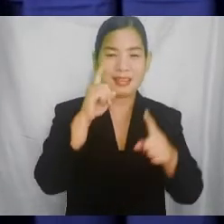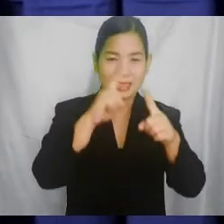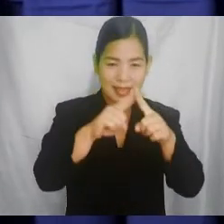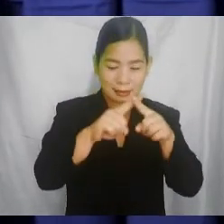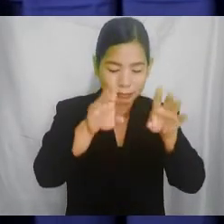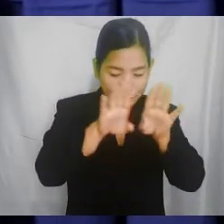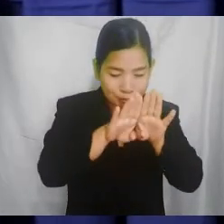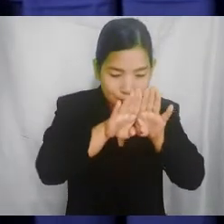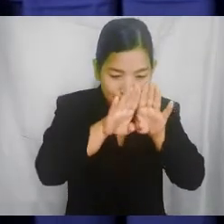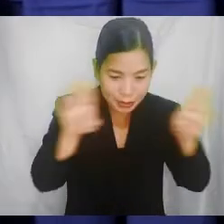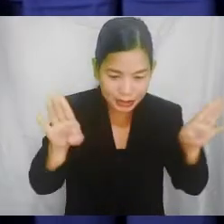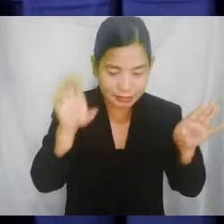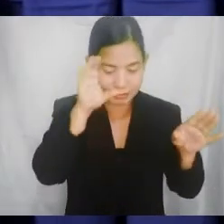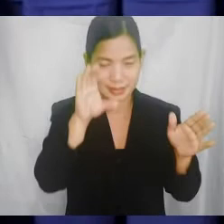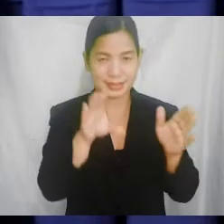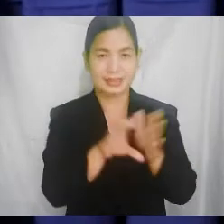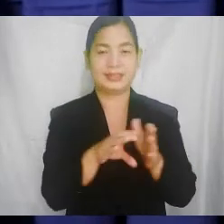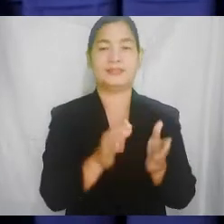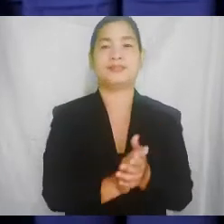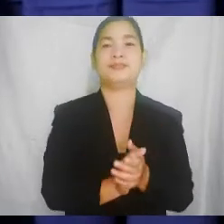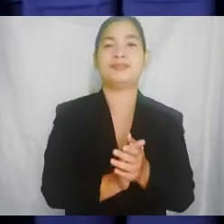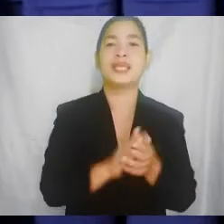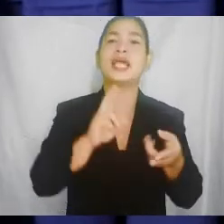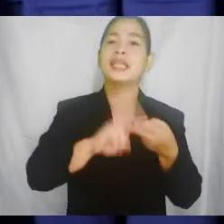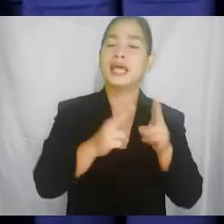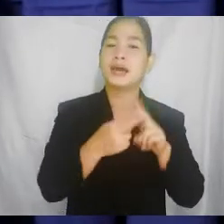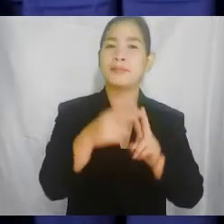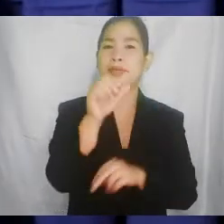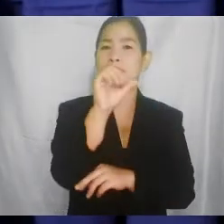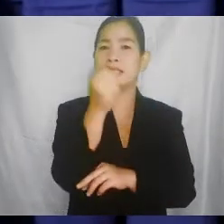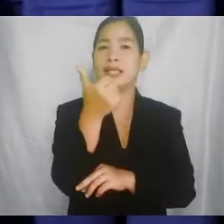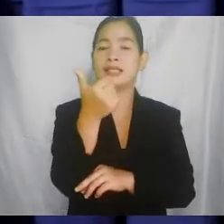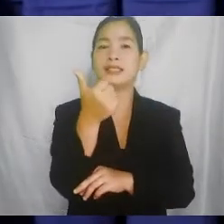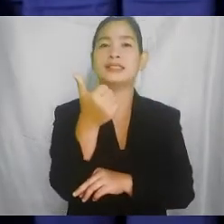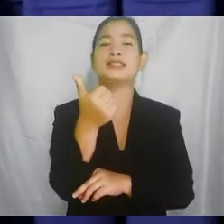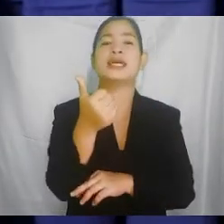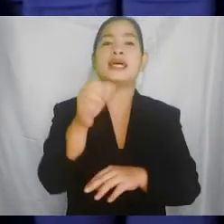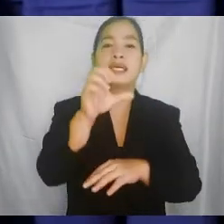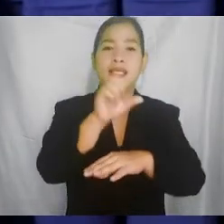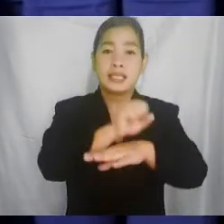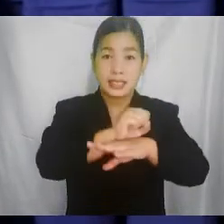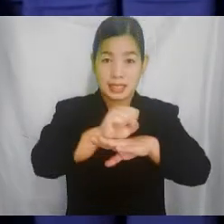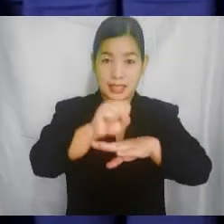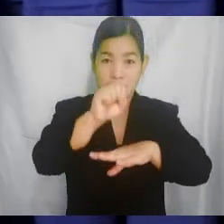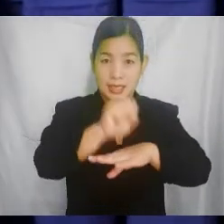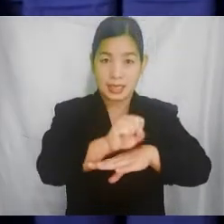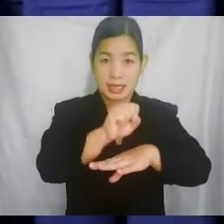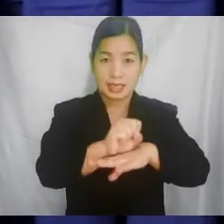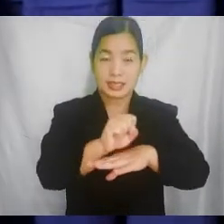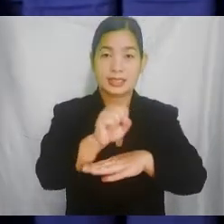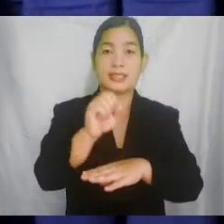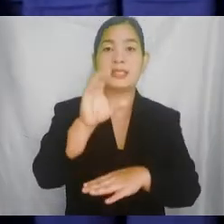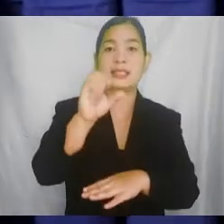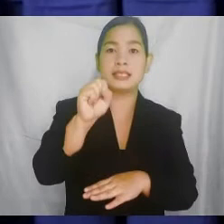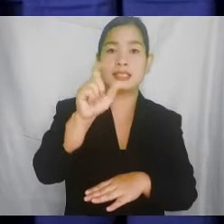For number 10, the answer is stage clips, which secures the slide on the